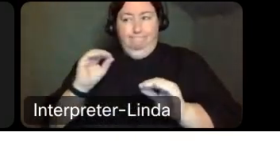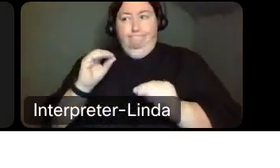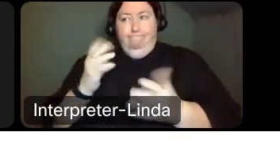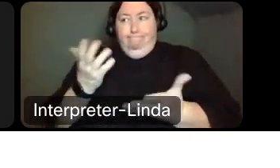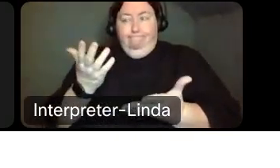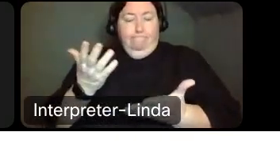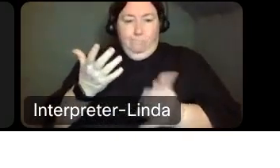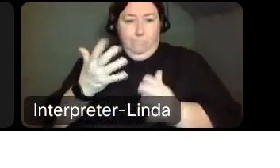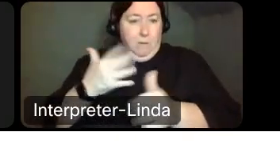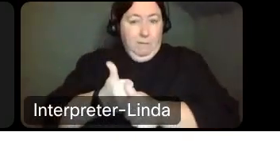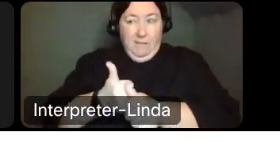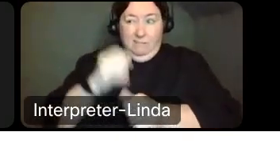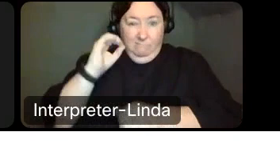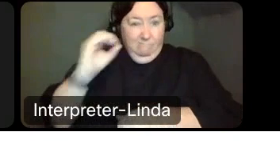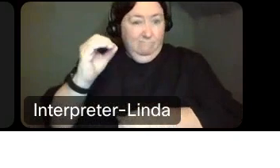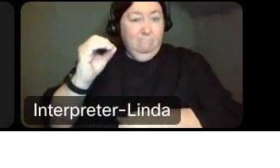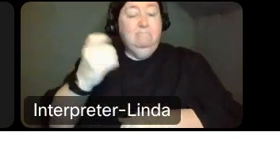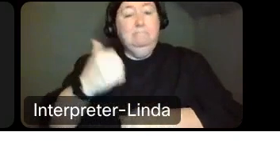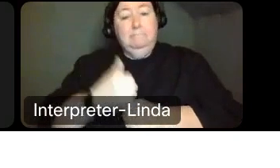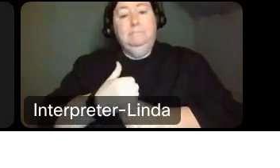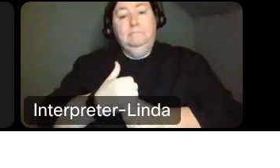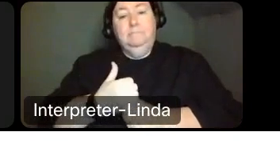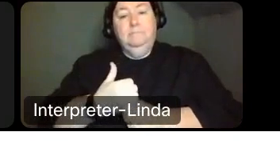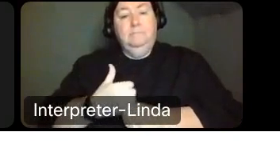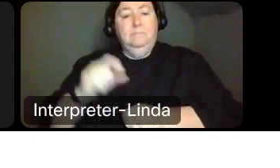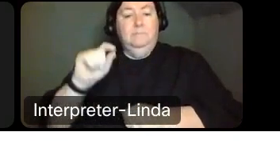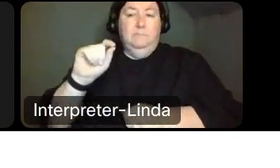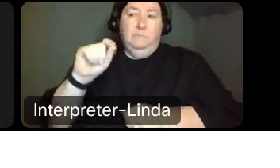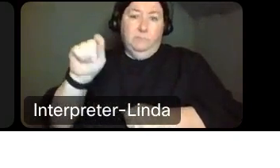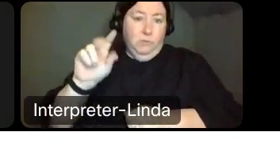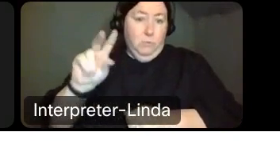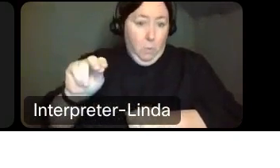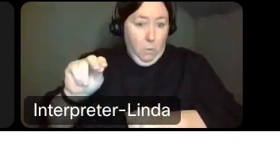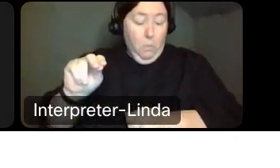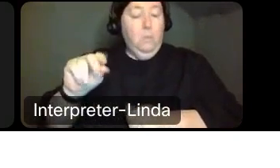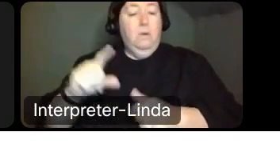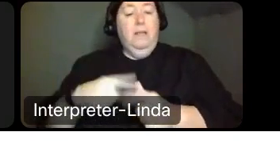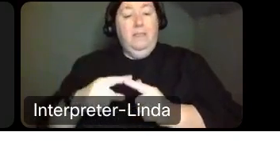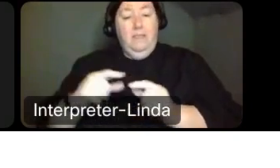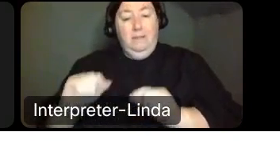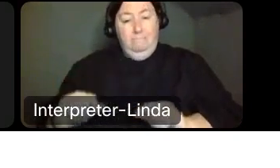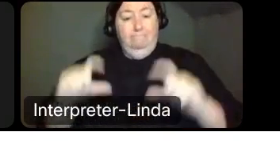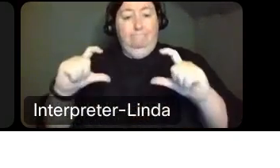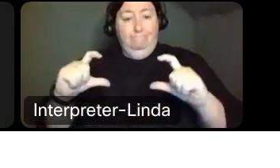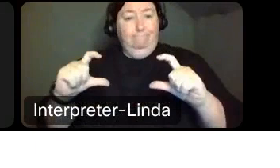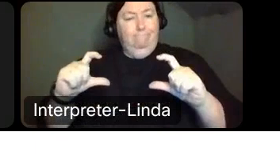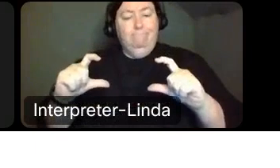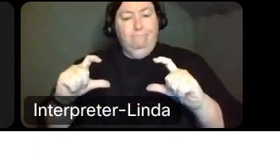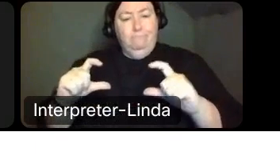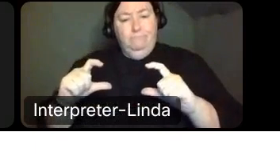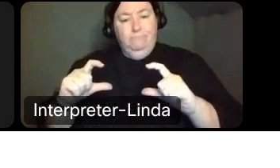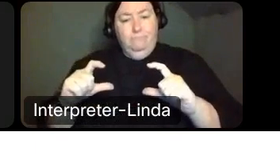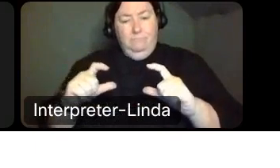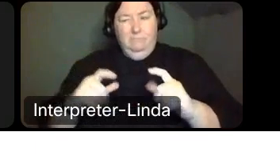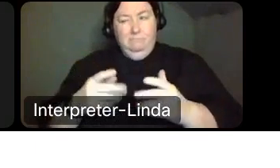the student for this school year, then you would check no, and that would then prompt up, basically, we're about